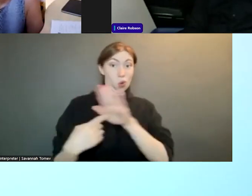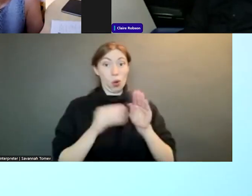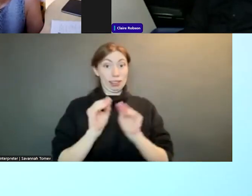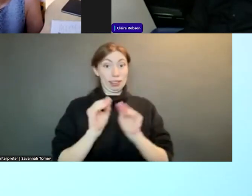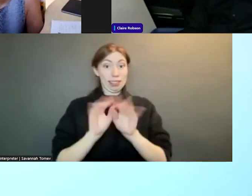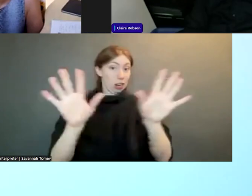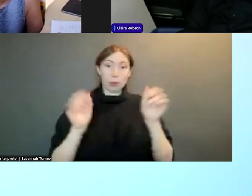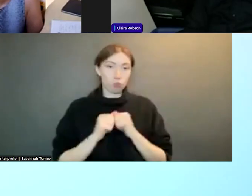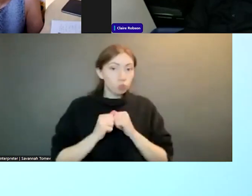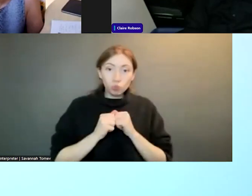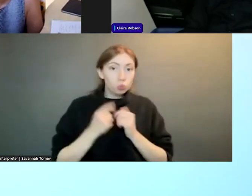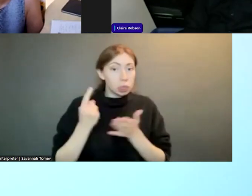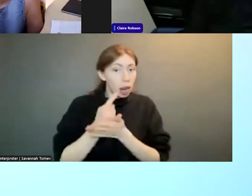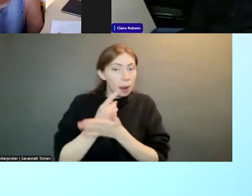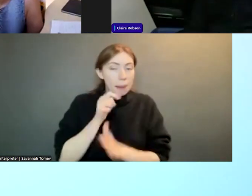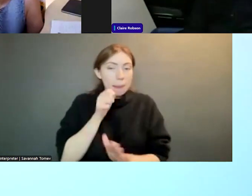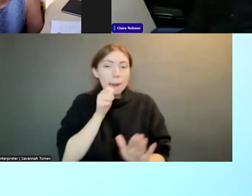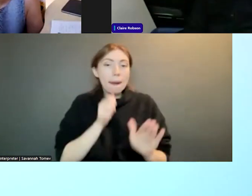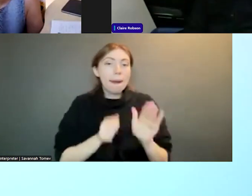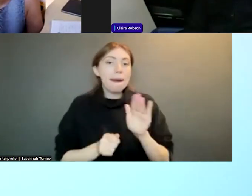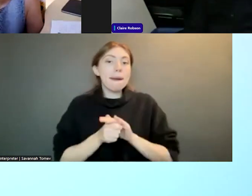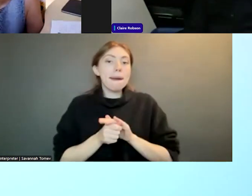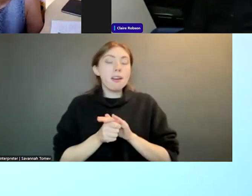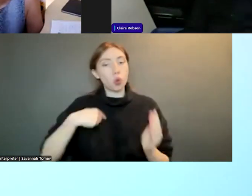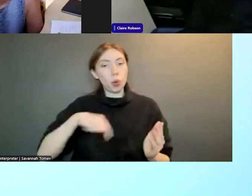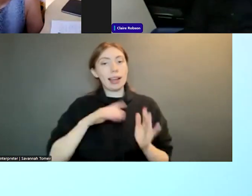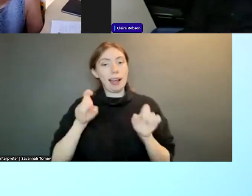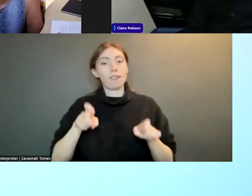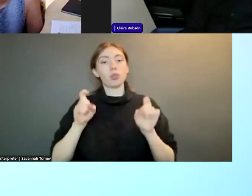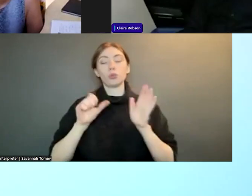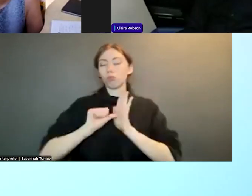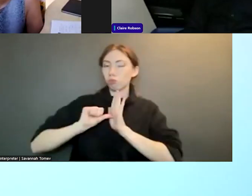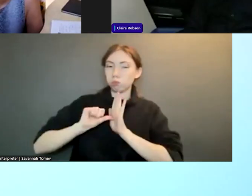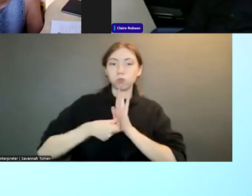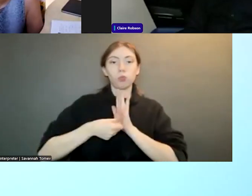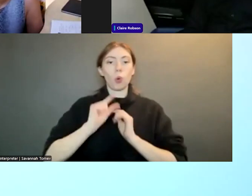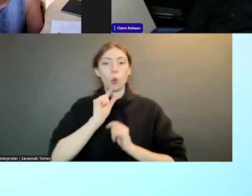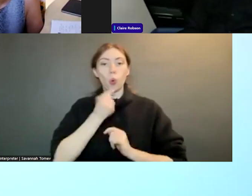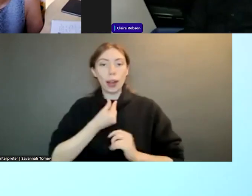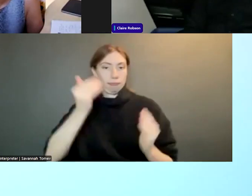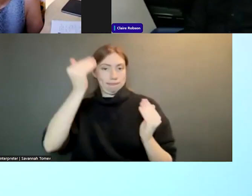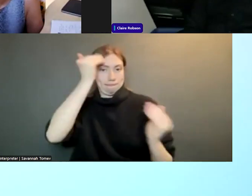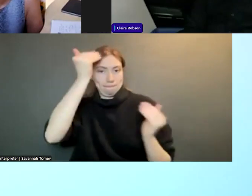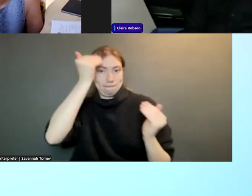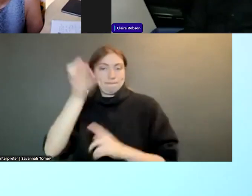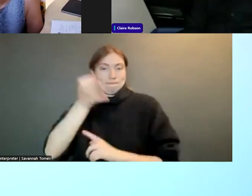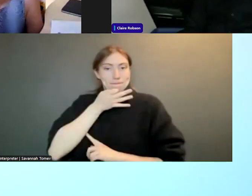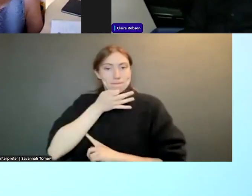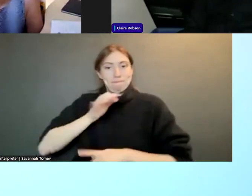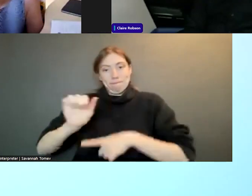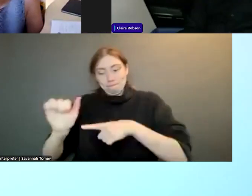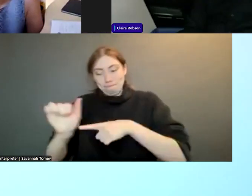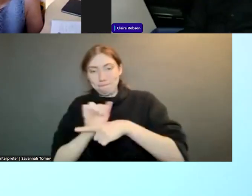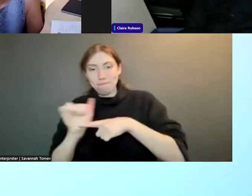that's why we emphasize queer competence and training, because we can tend to